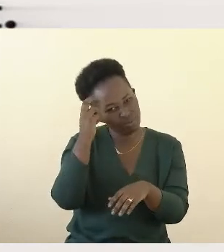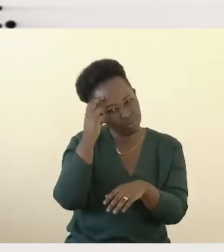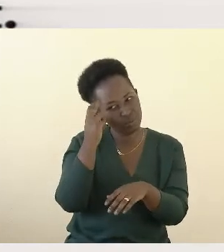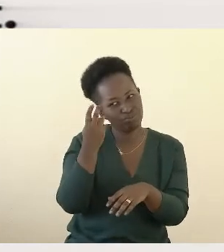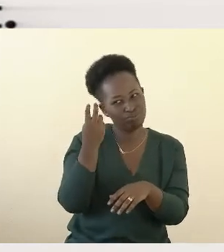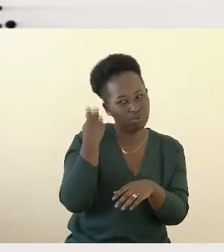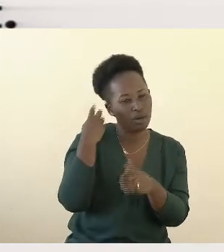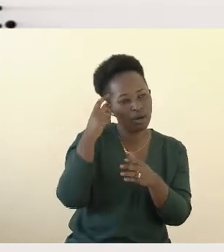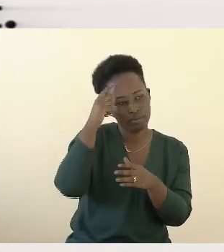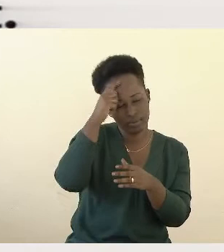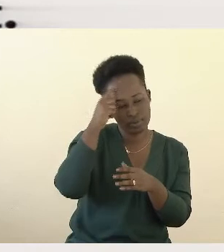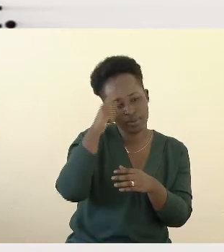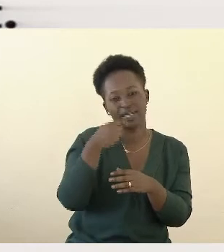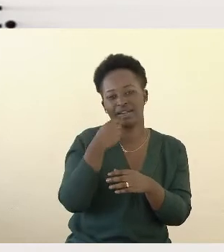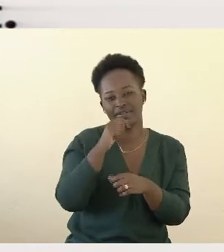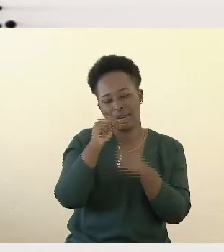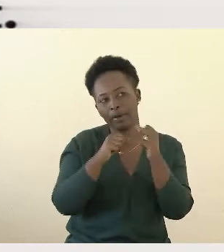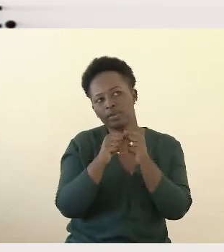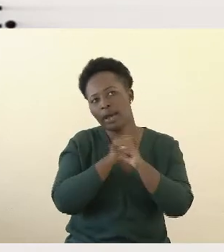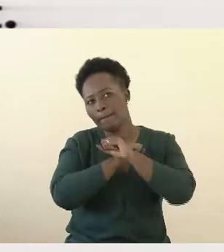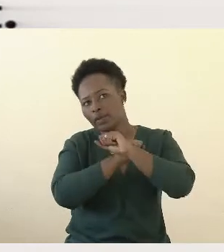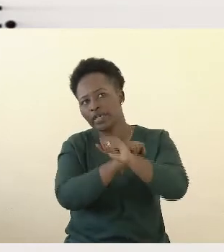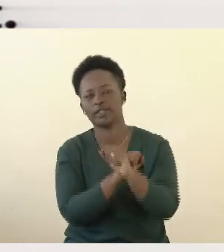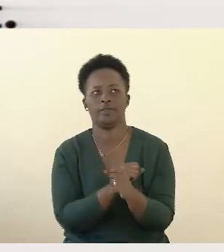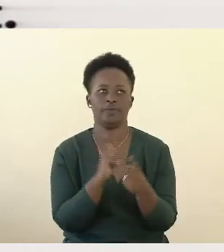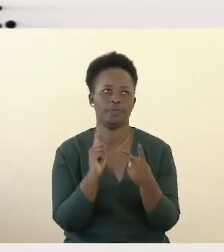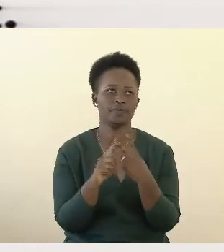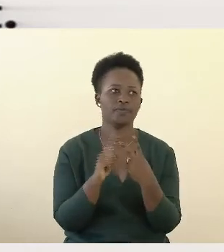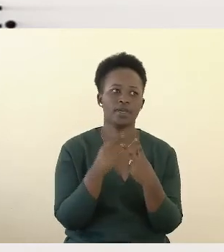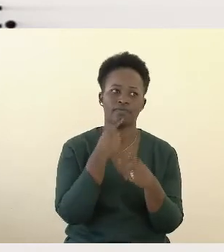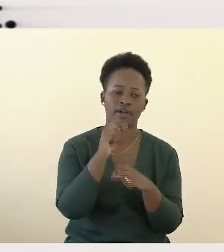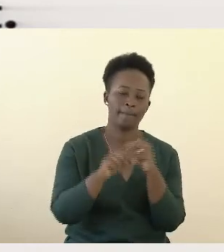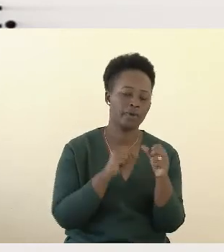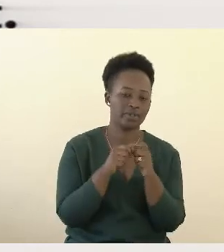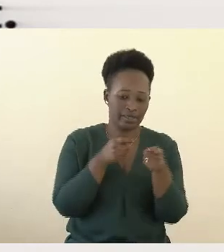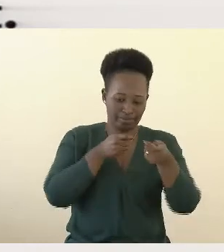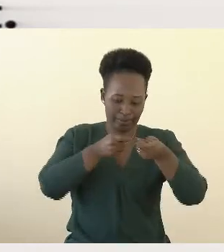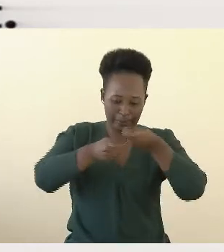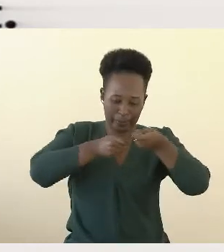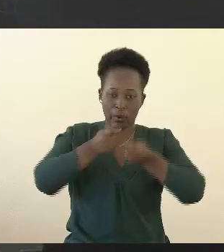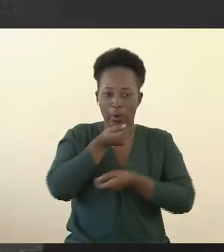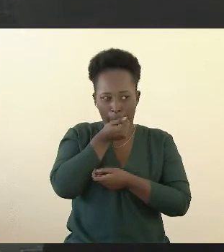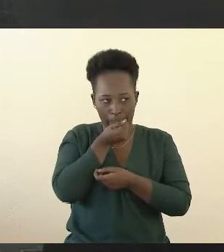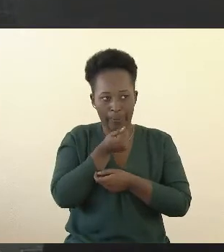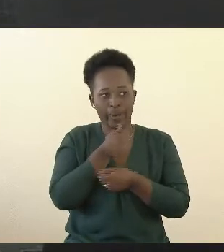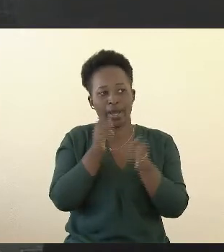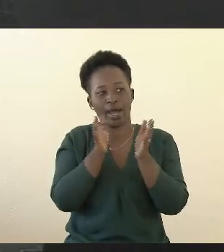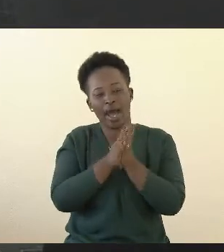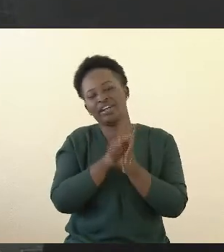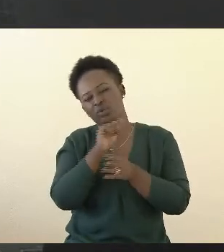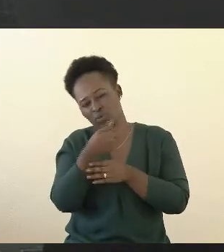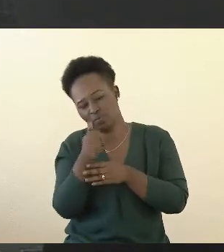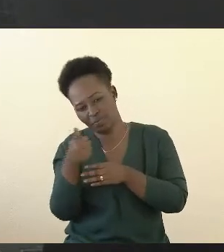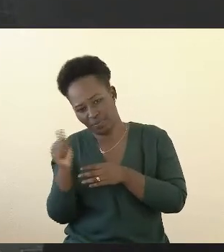talked about something protection. I talked something concerning about regulation of temperature, and so on and so